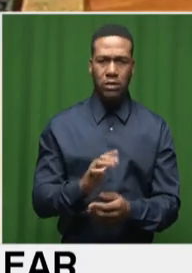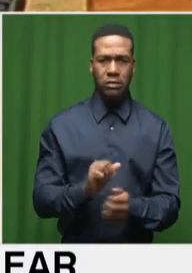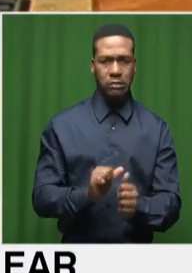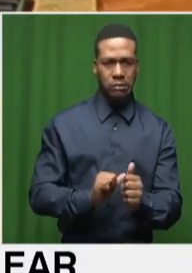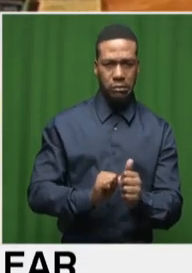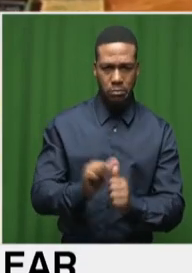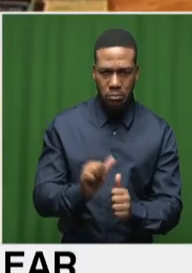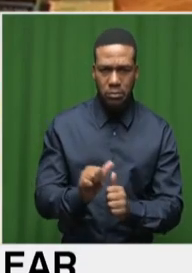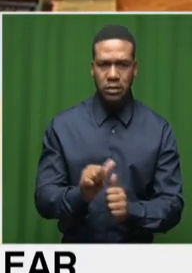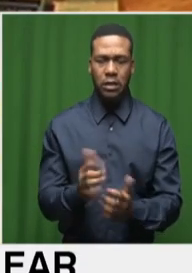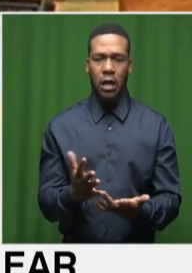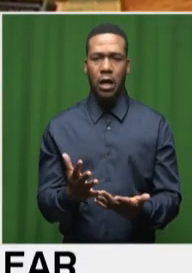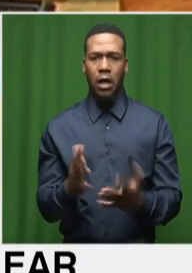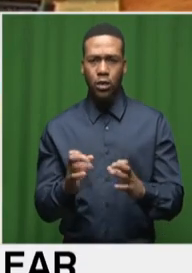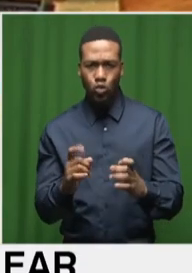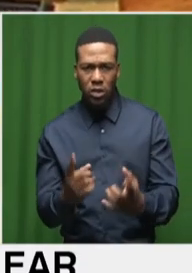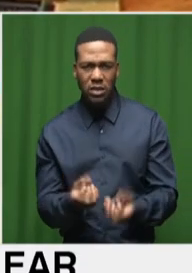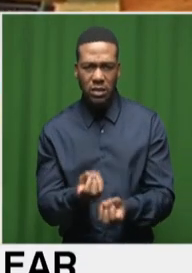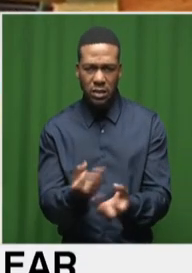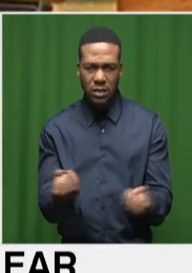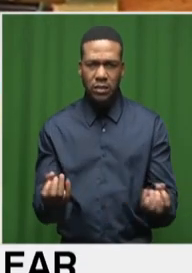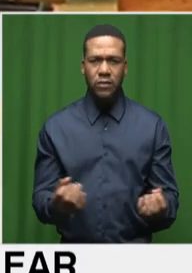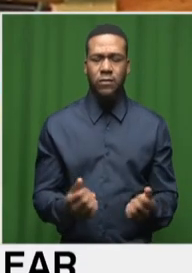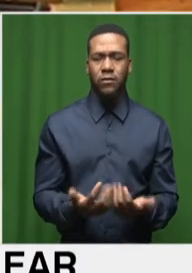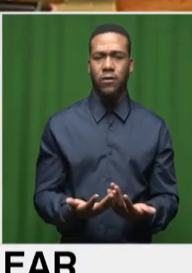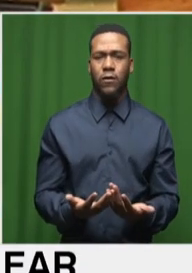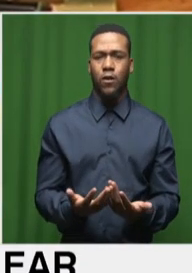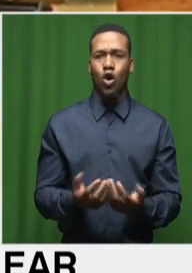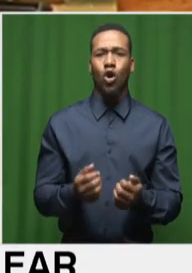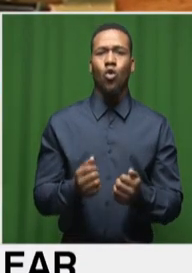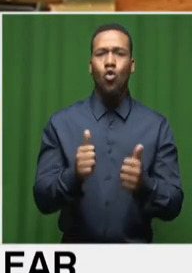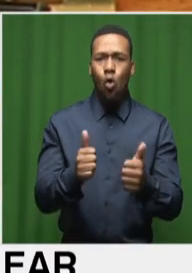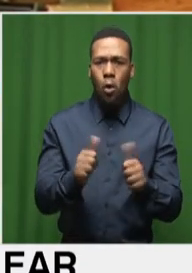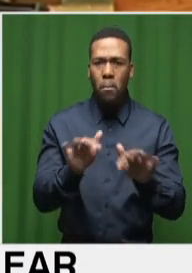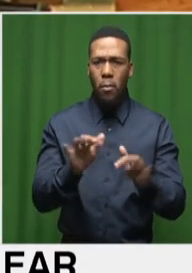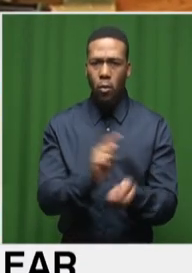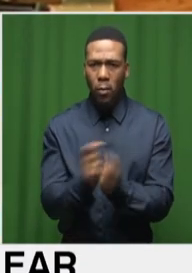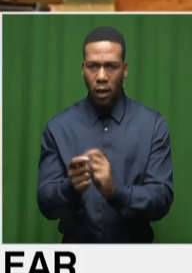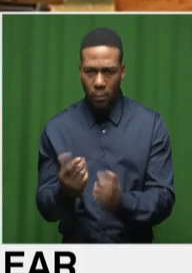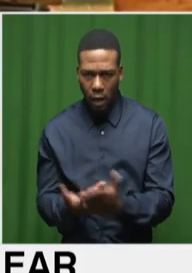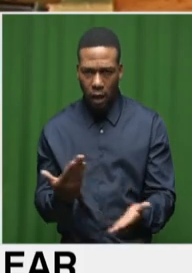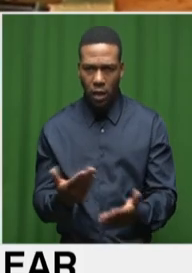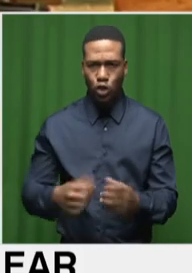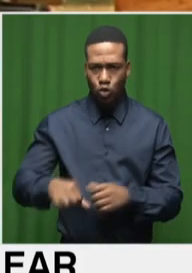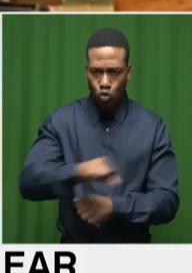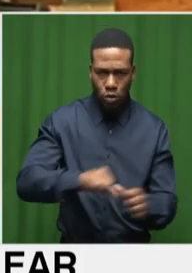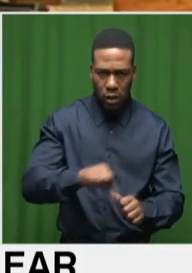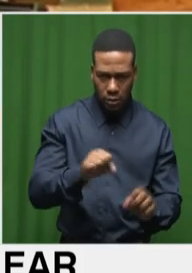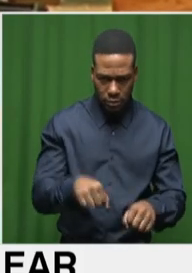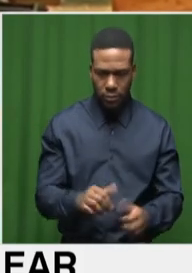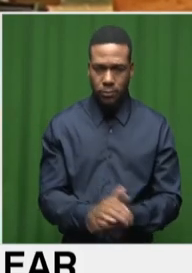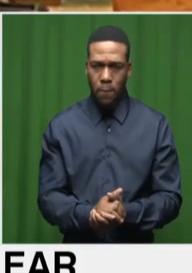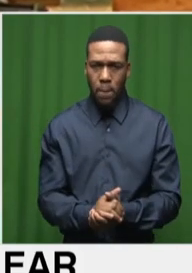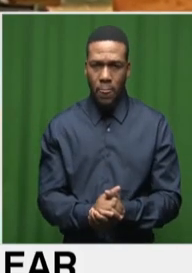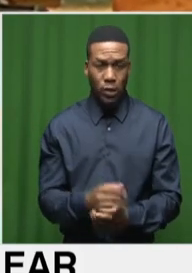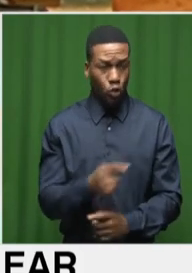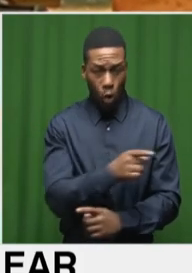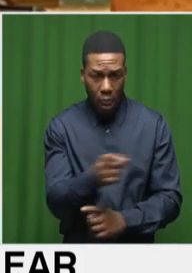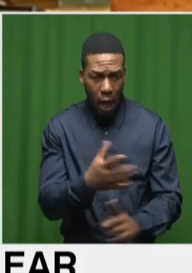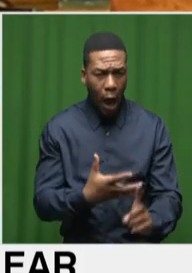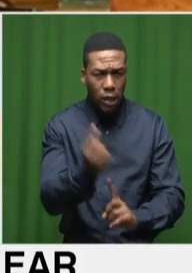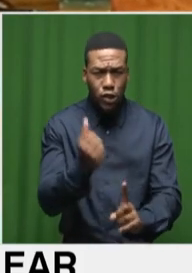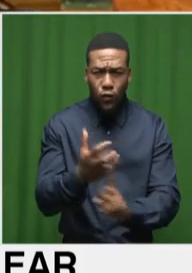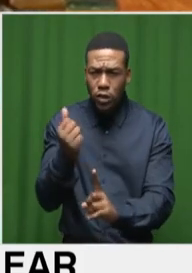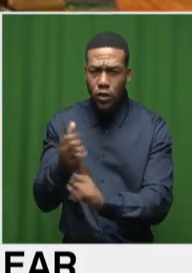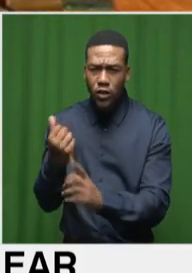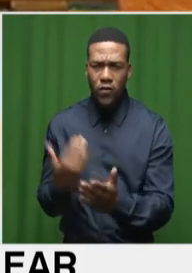know, good people in society, but not only their productive citizens as well, and I suppose achieve the very best that they can in terms